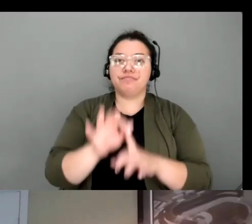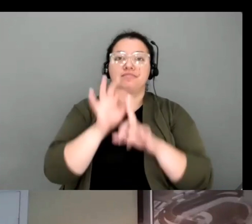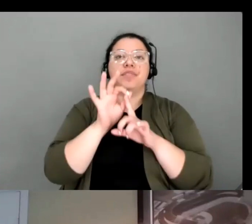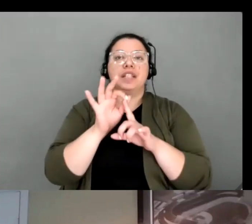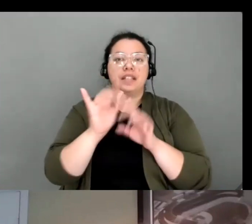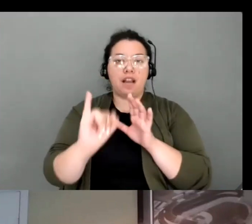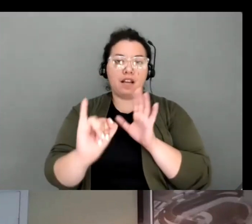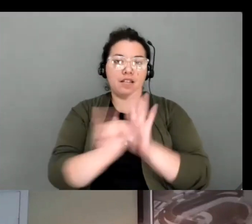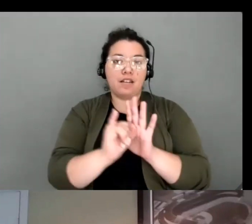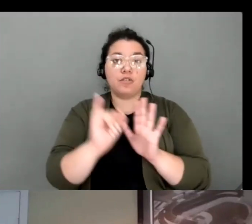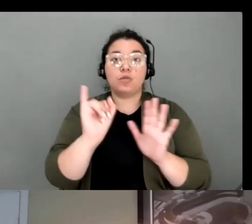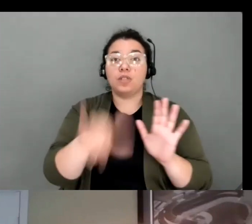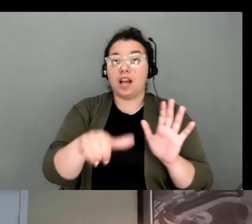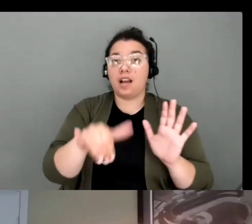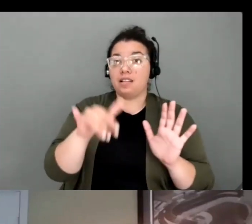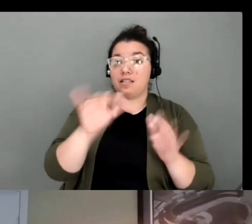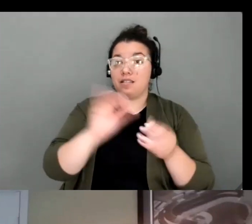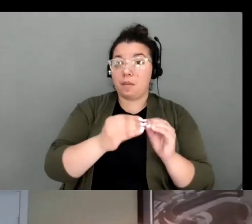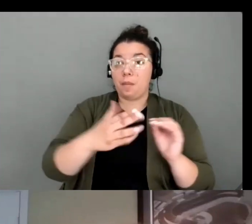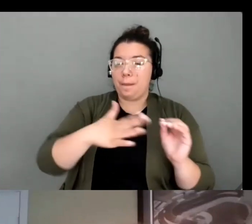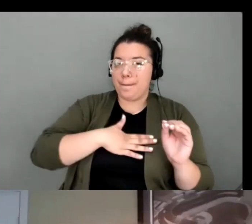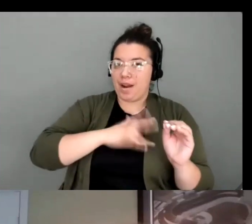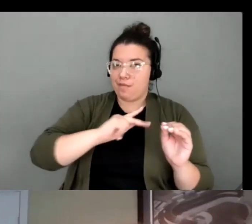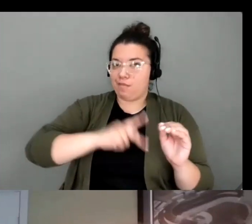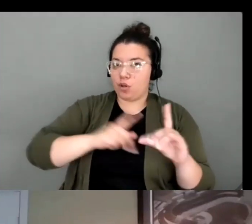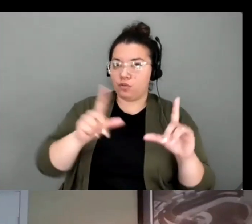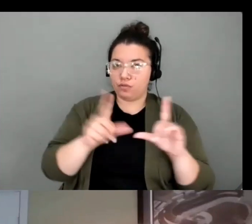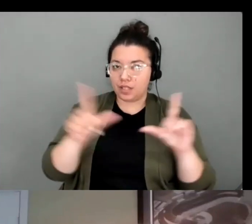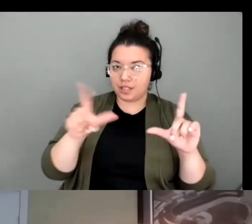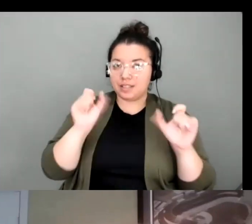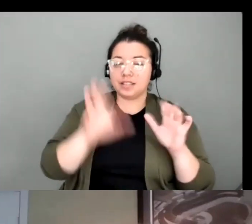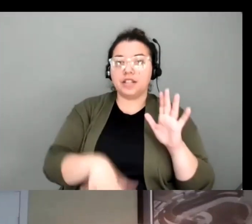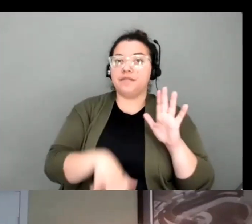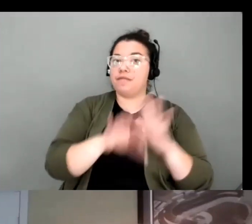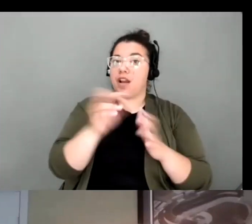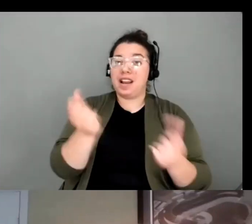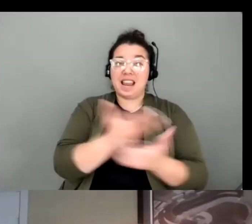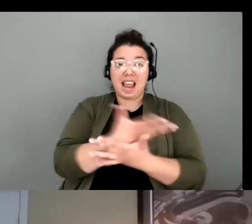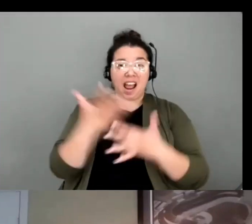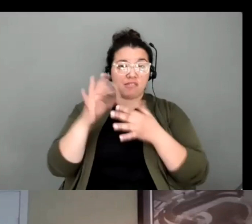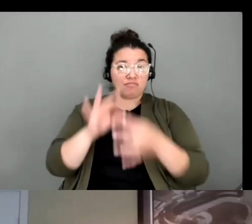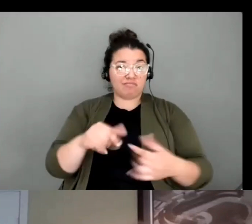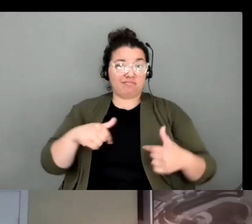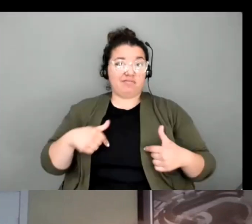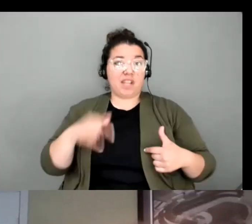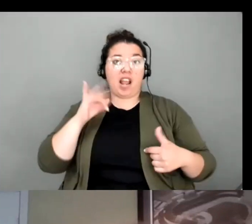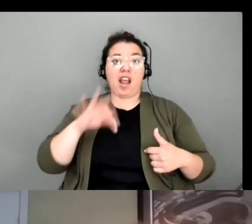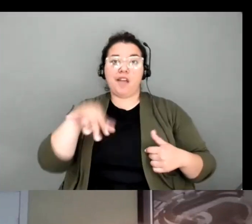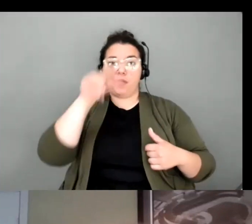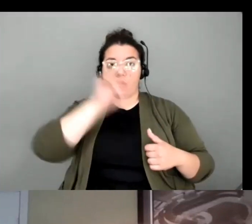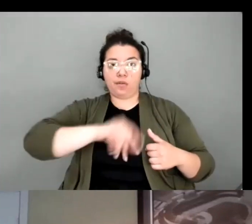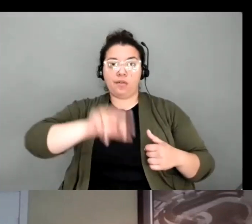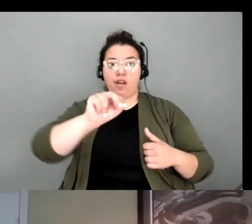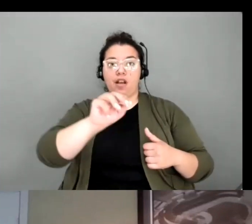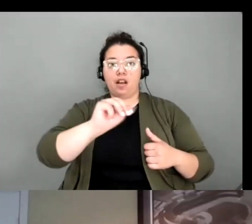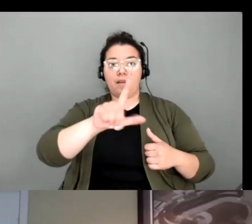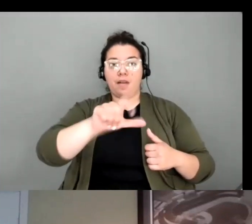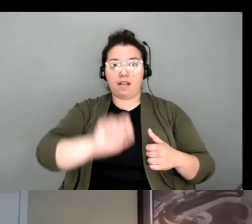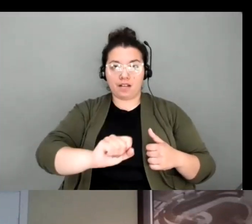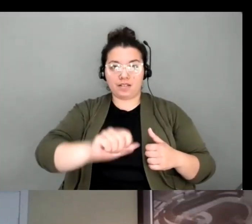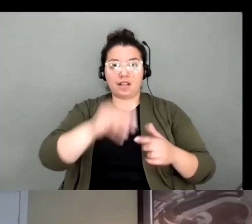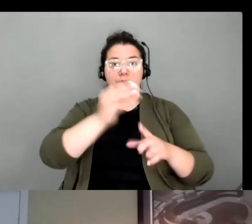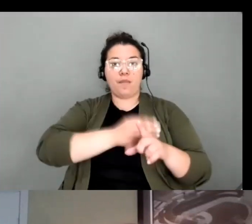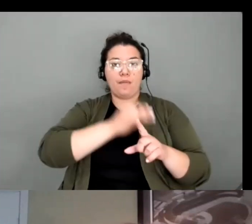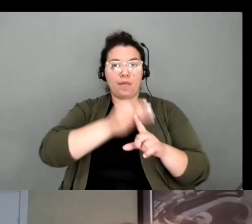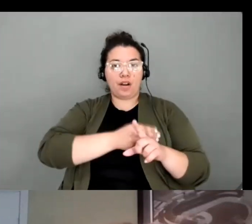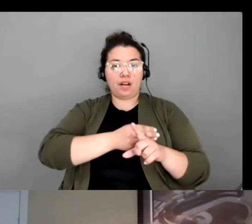personal license number, and you can go online and find everything about me if you just Google NMLS mortgage. Okay, so that's your sort